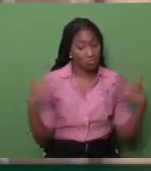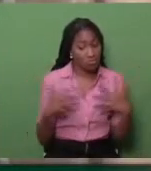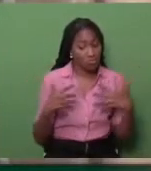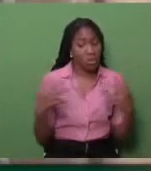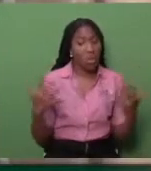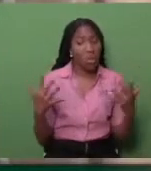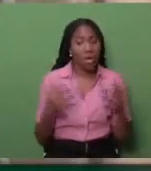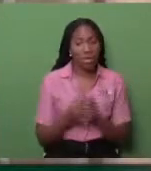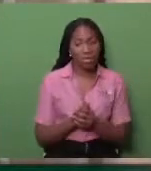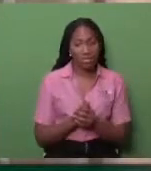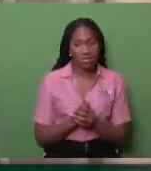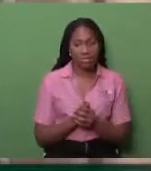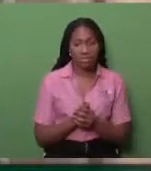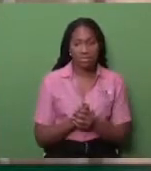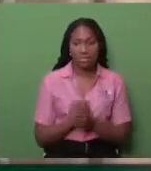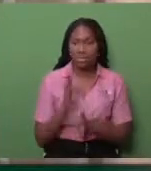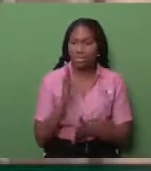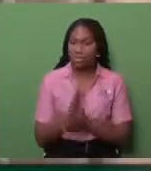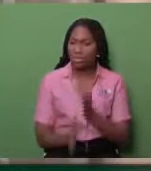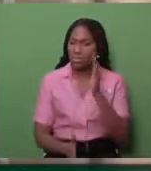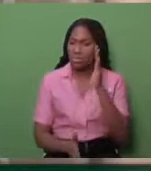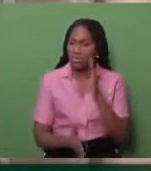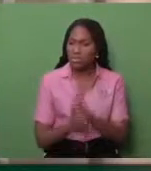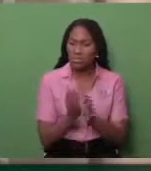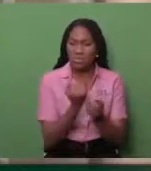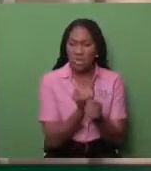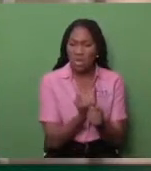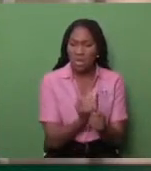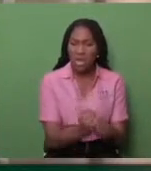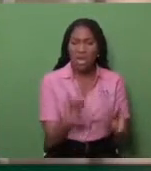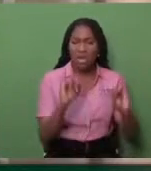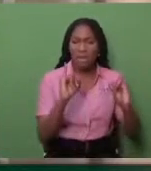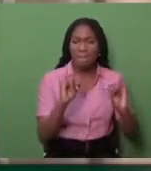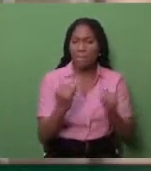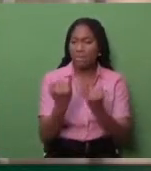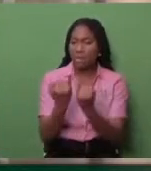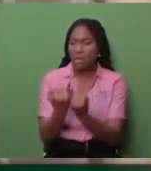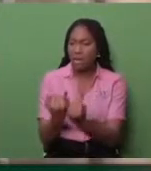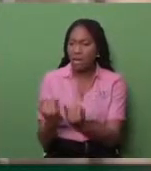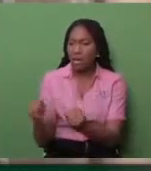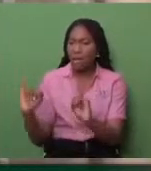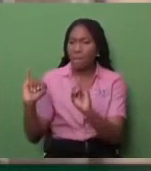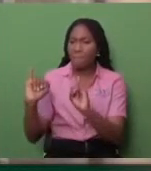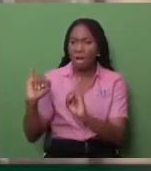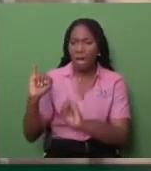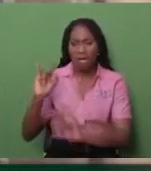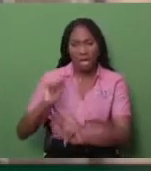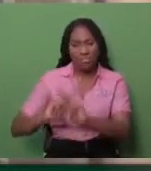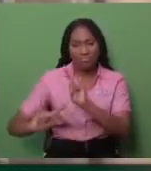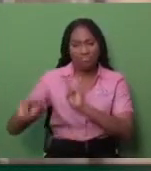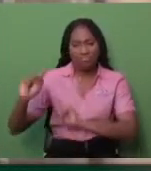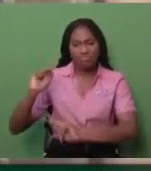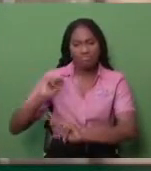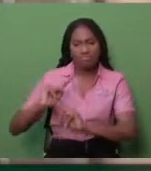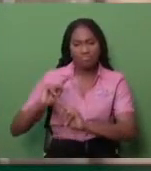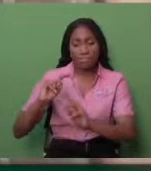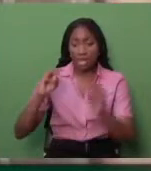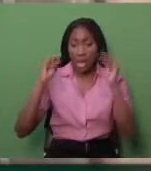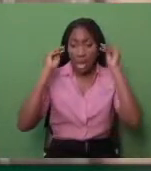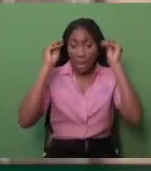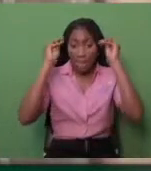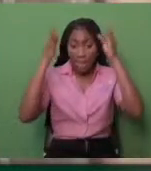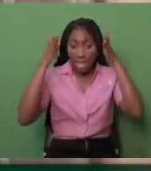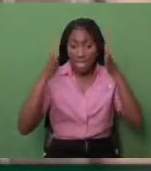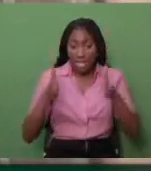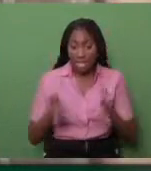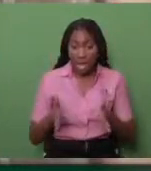independent institutions. The erosion of independent institutions. The minister spoke in his statement, the